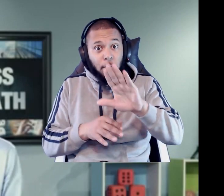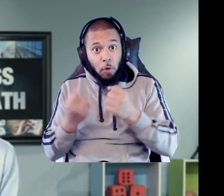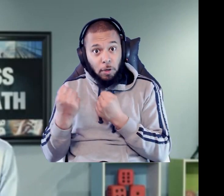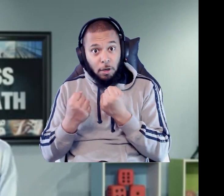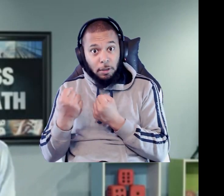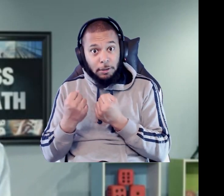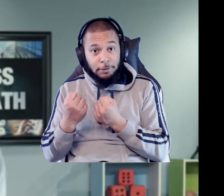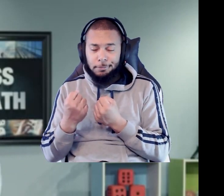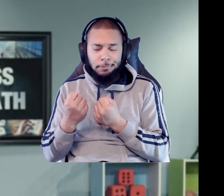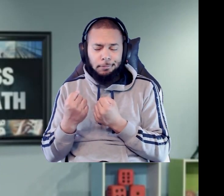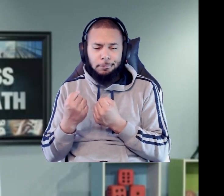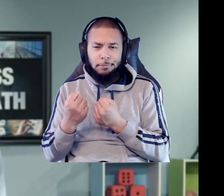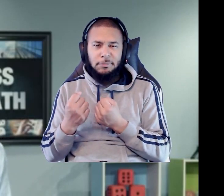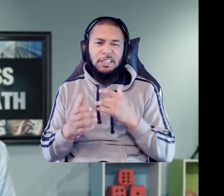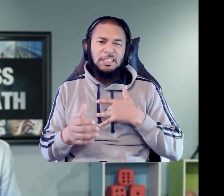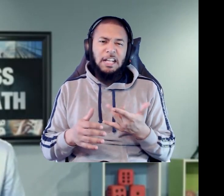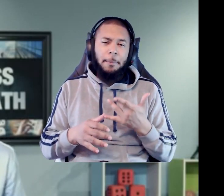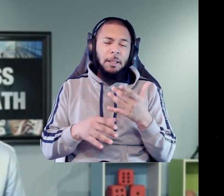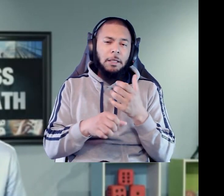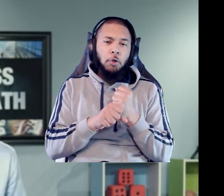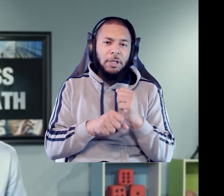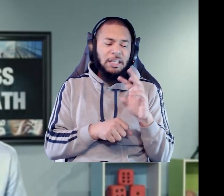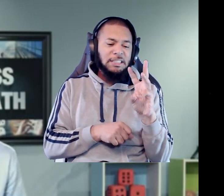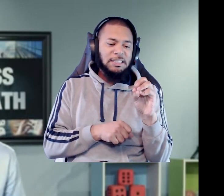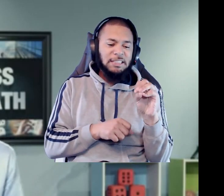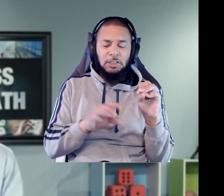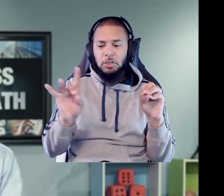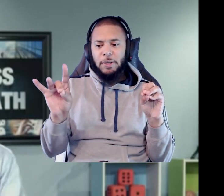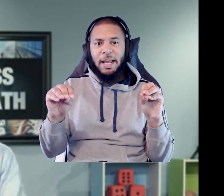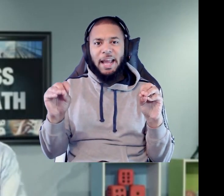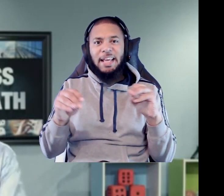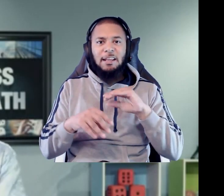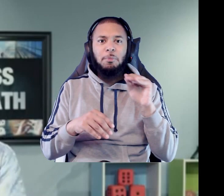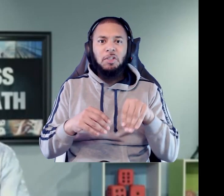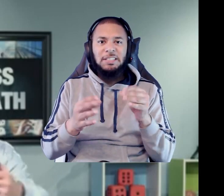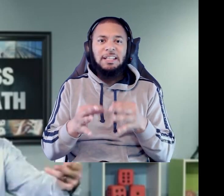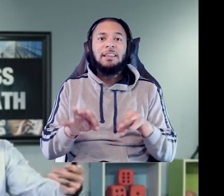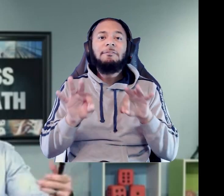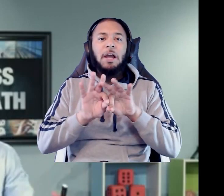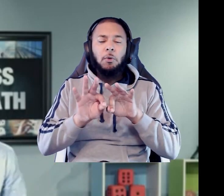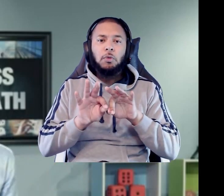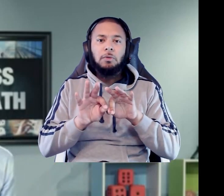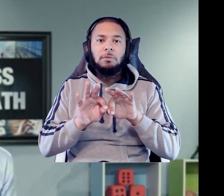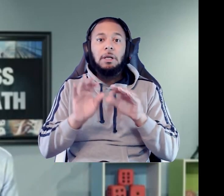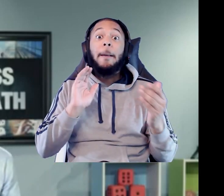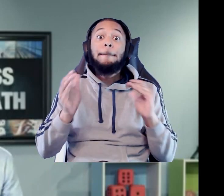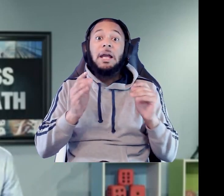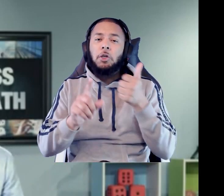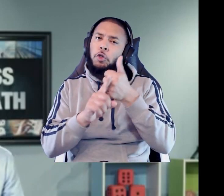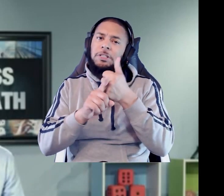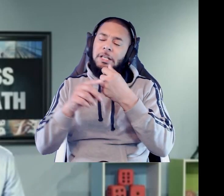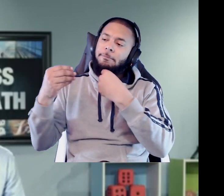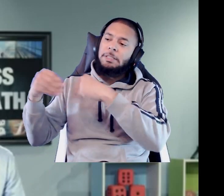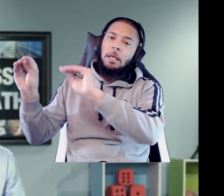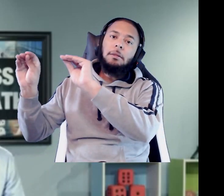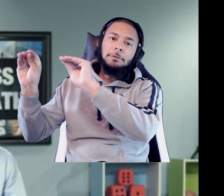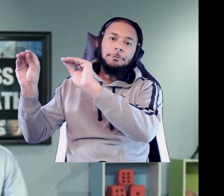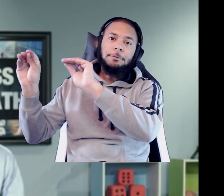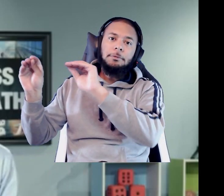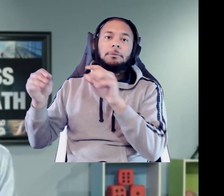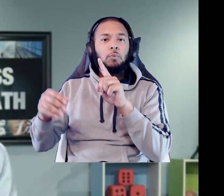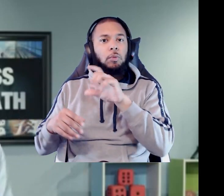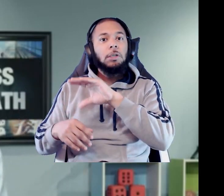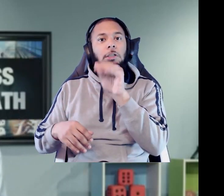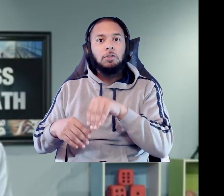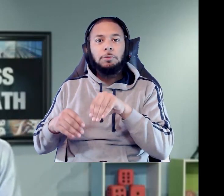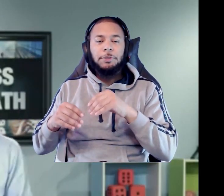rule of thumb is anywhere between 60 and 80% of the value versus selling it to someone else yourself. So let's